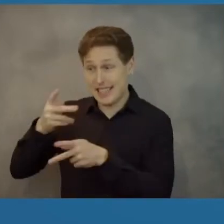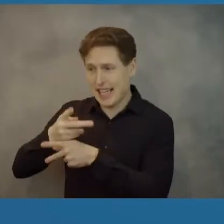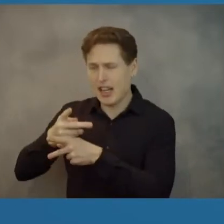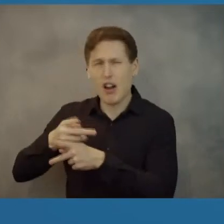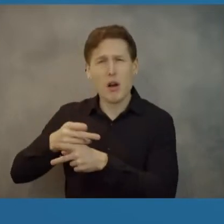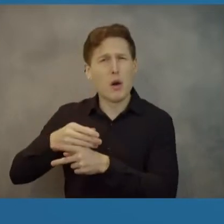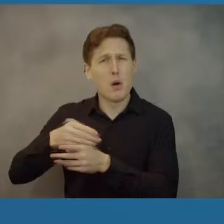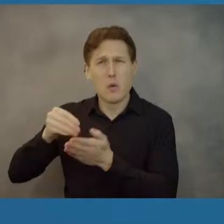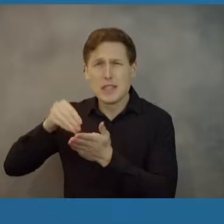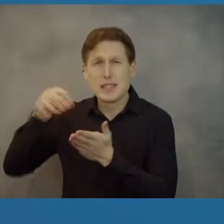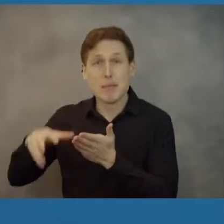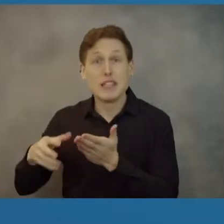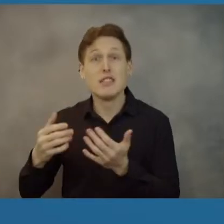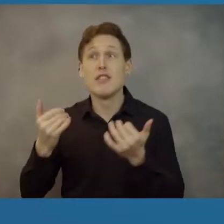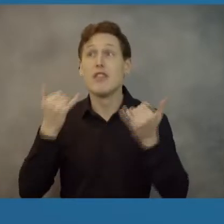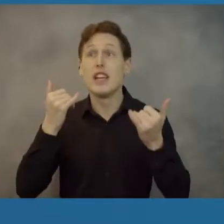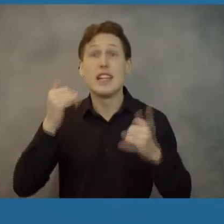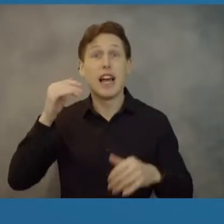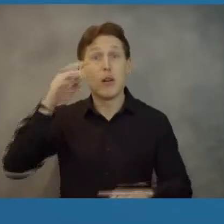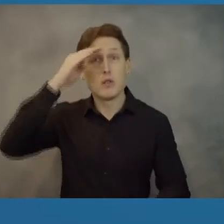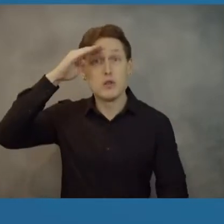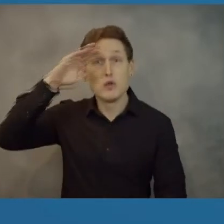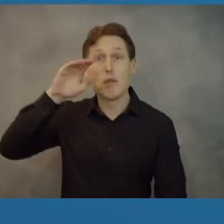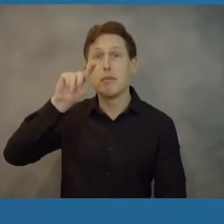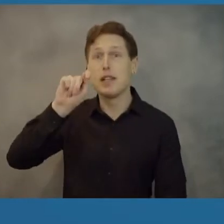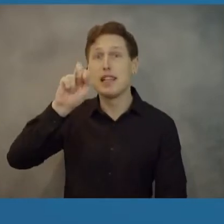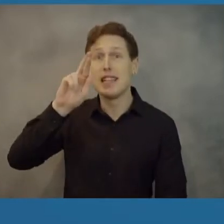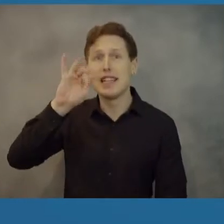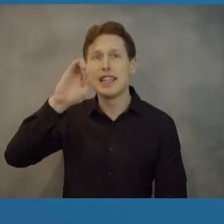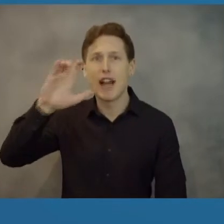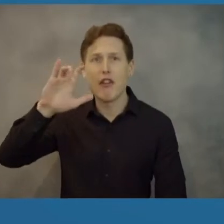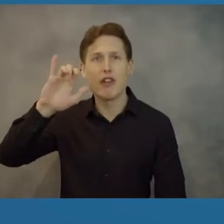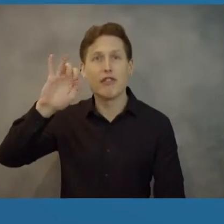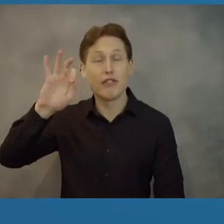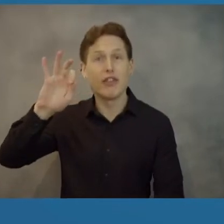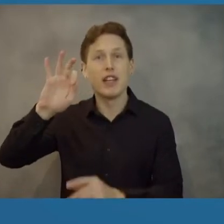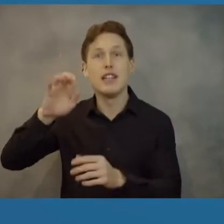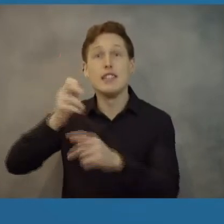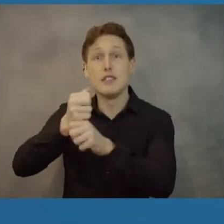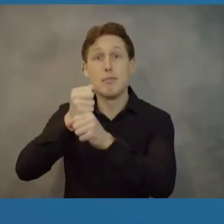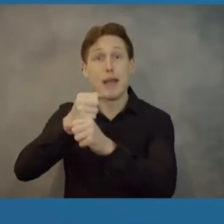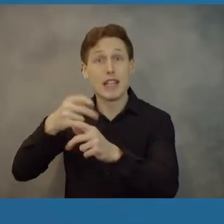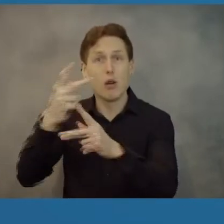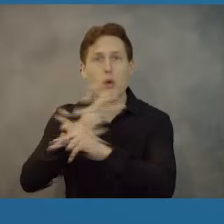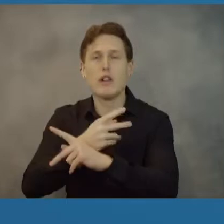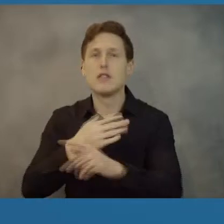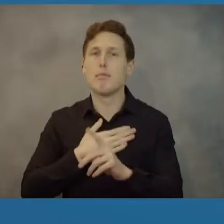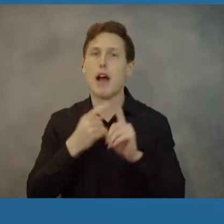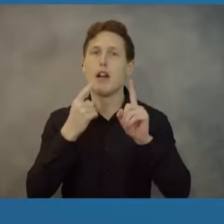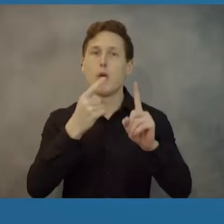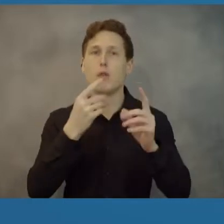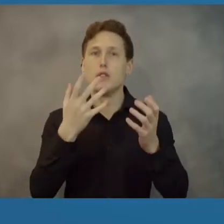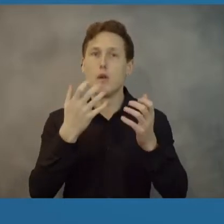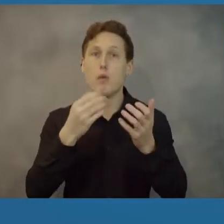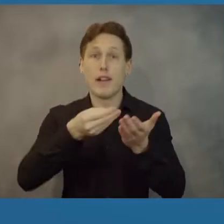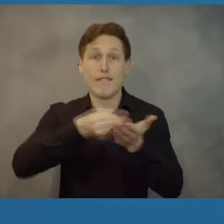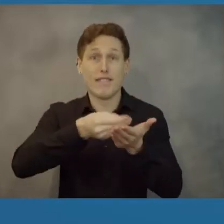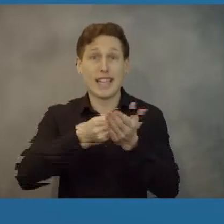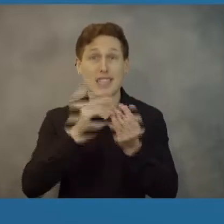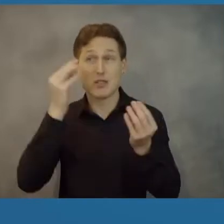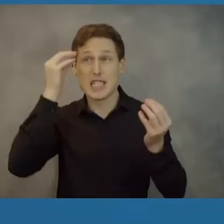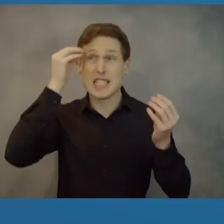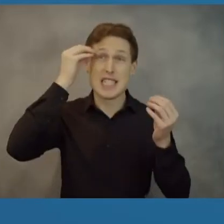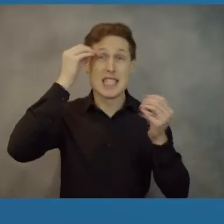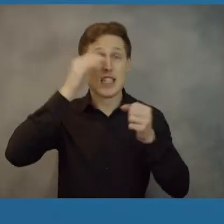even harder for working families. I'm delivering on my plan to ease New Yorkers' financial stress, as I said, by putting more